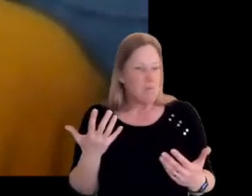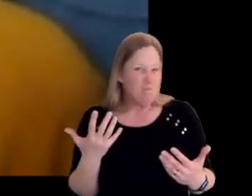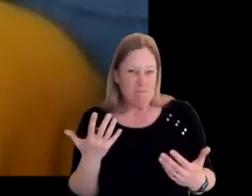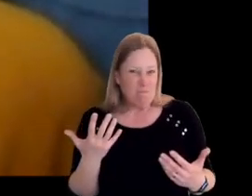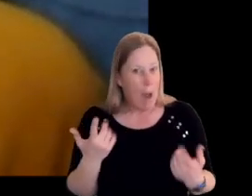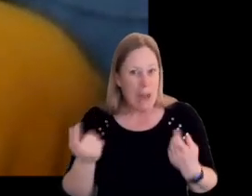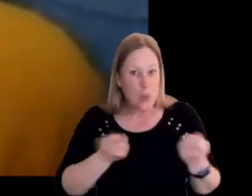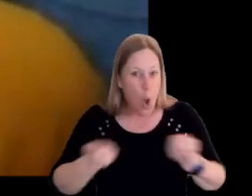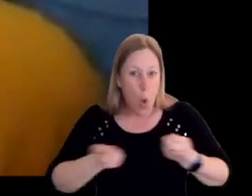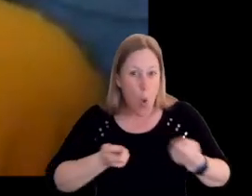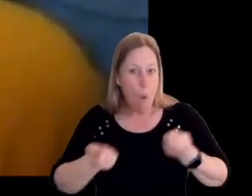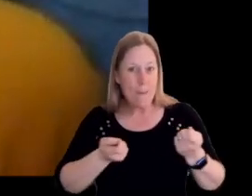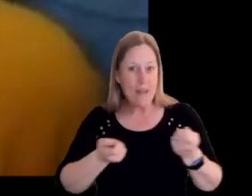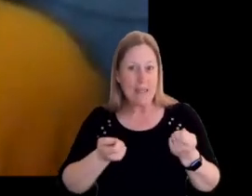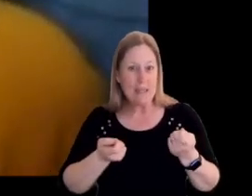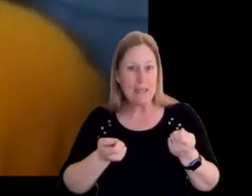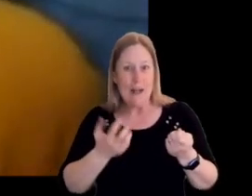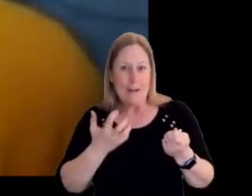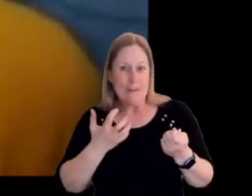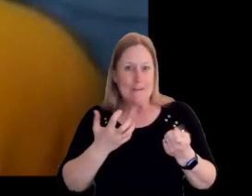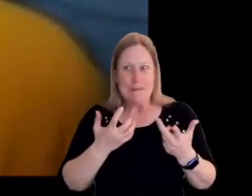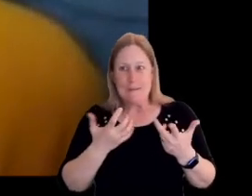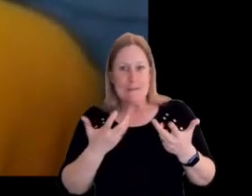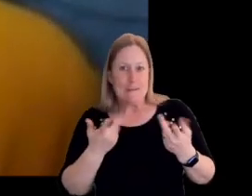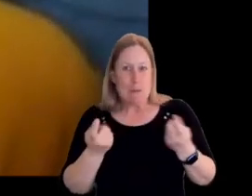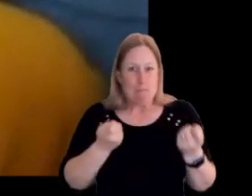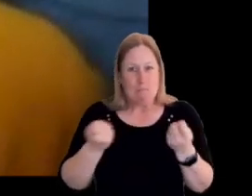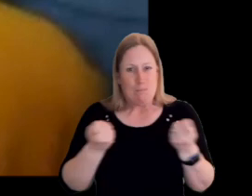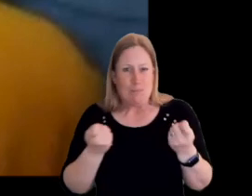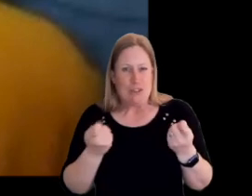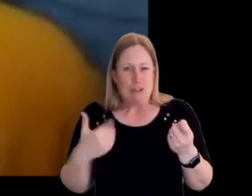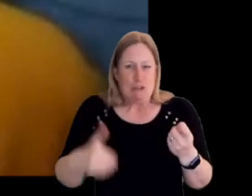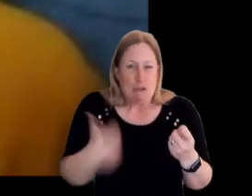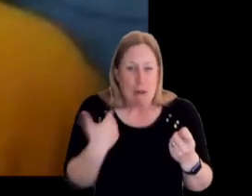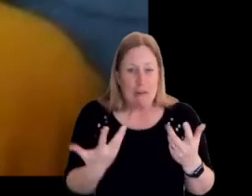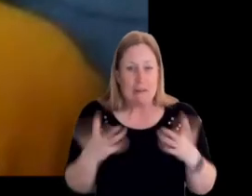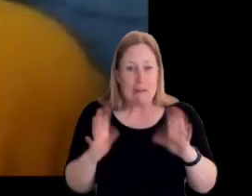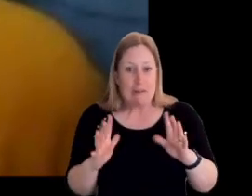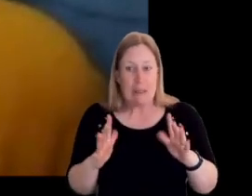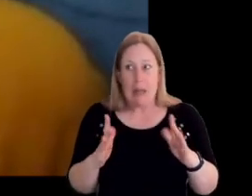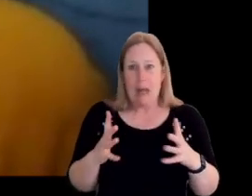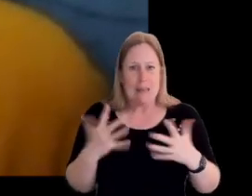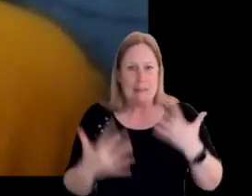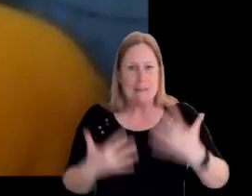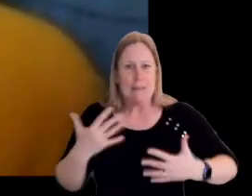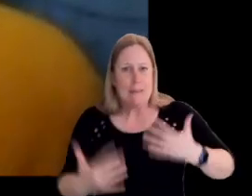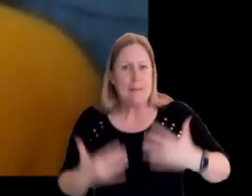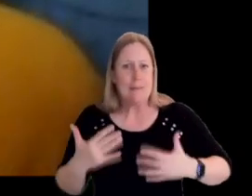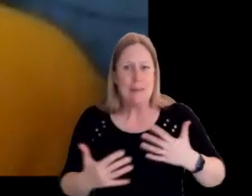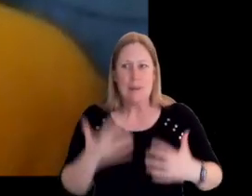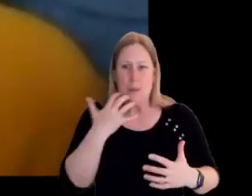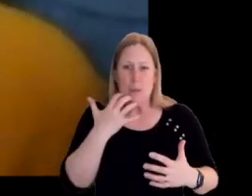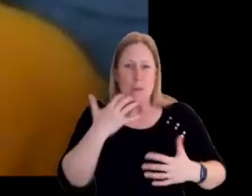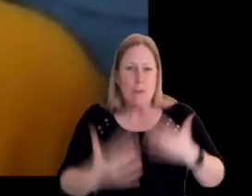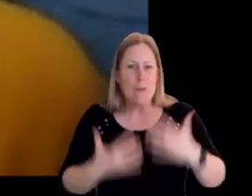not really coping, hanging on by my fingernails, and not knowing